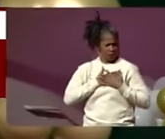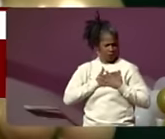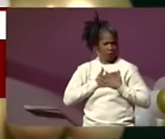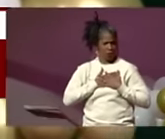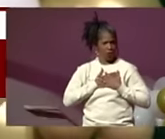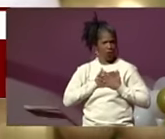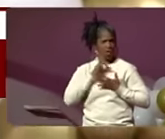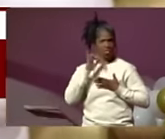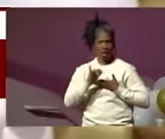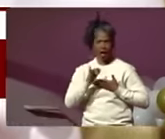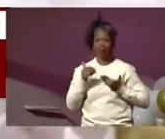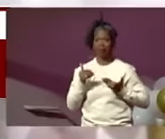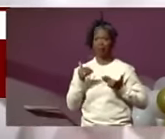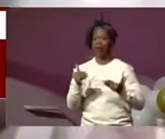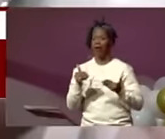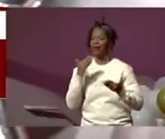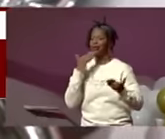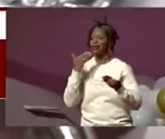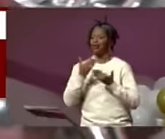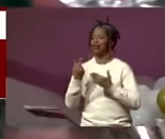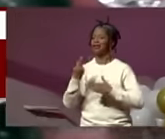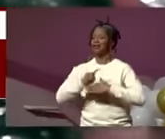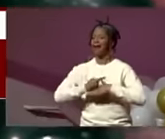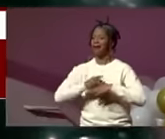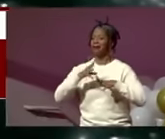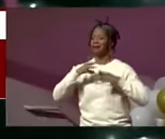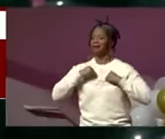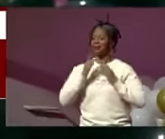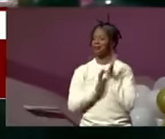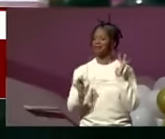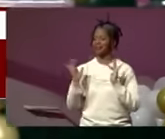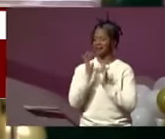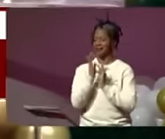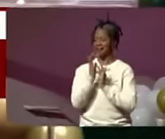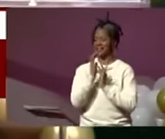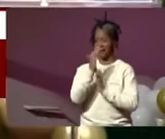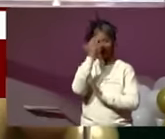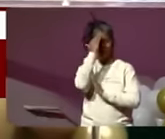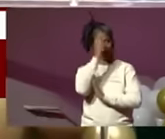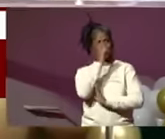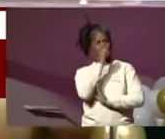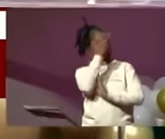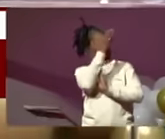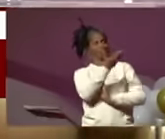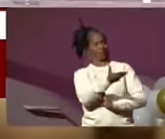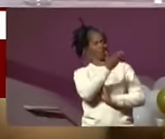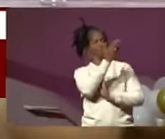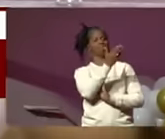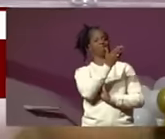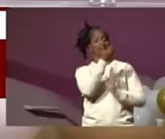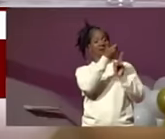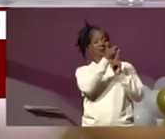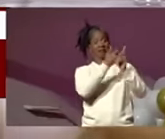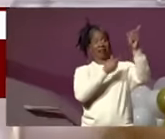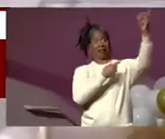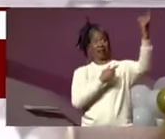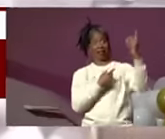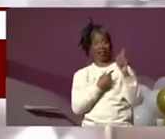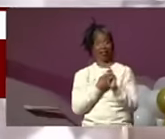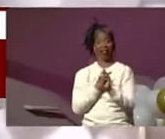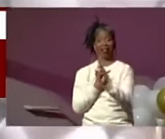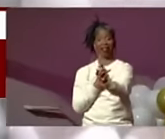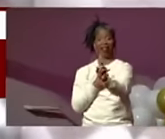mighty good day to say yes to Jesus, to get to know this child that came down for you